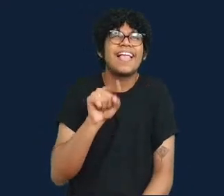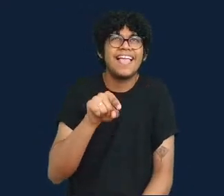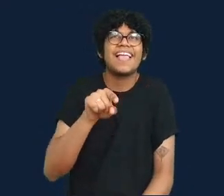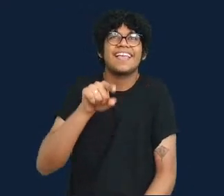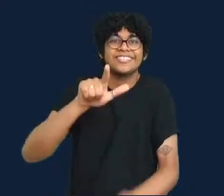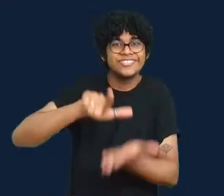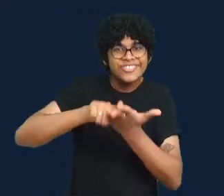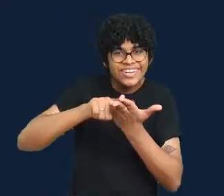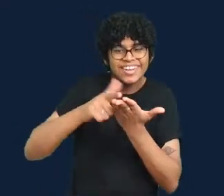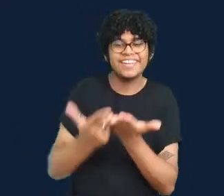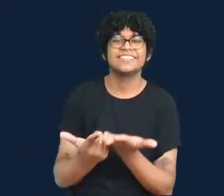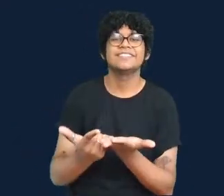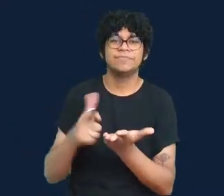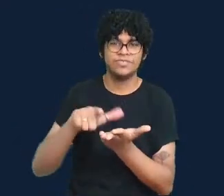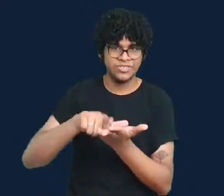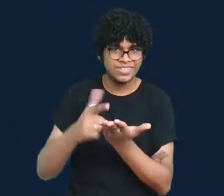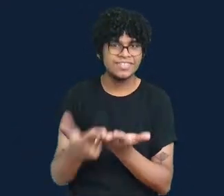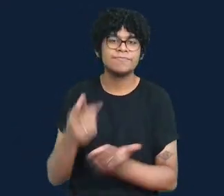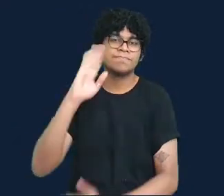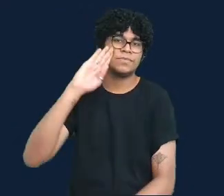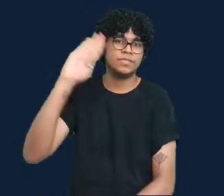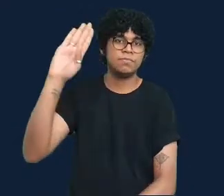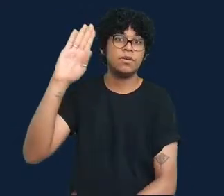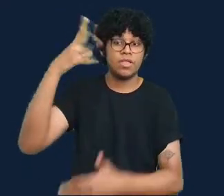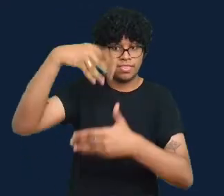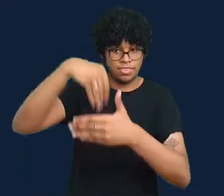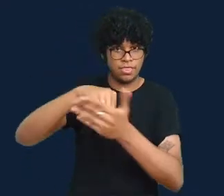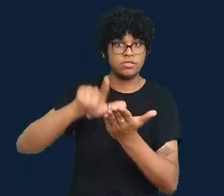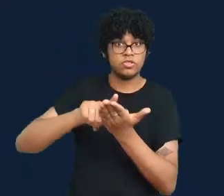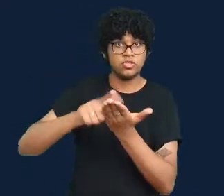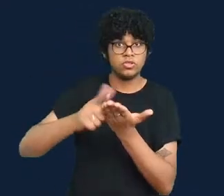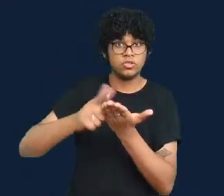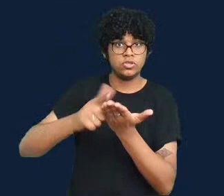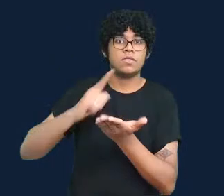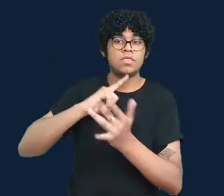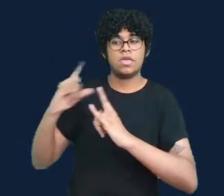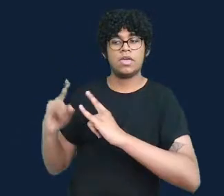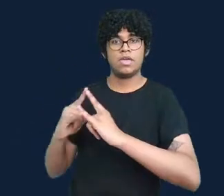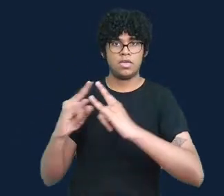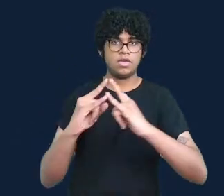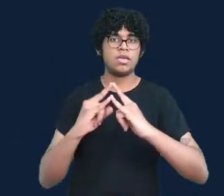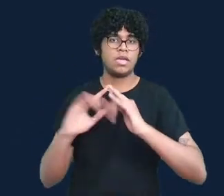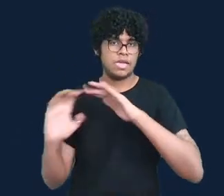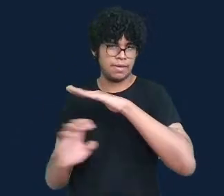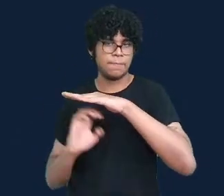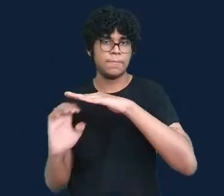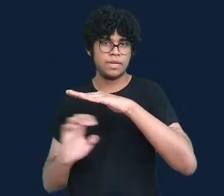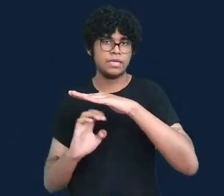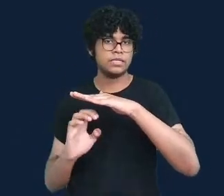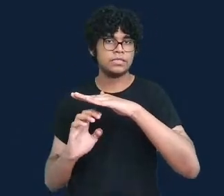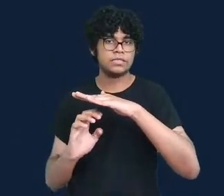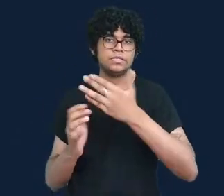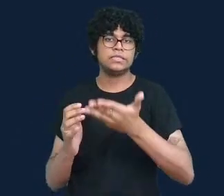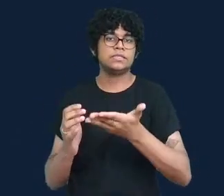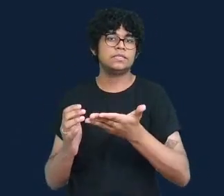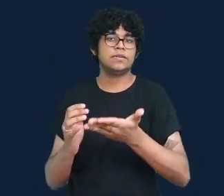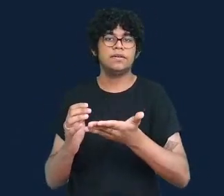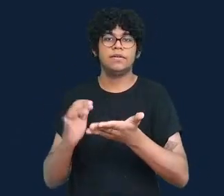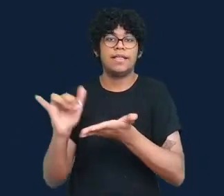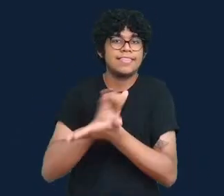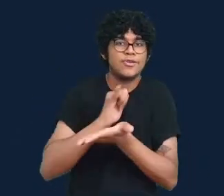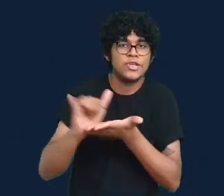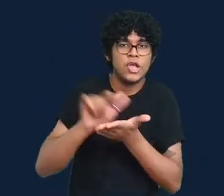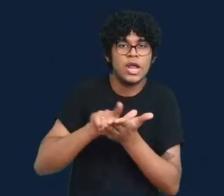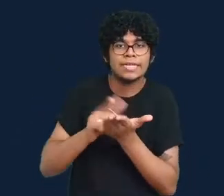your organizations such as NYT, Washington Post, Reuters,